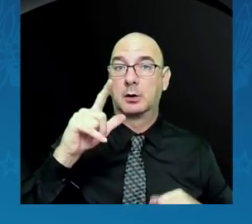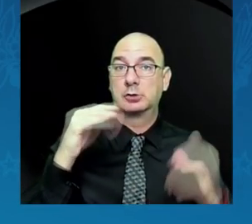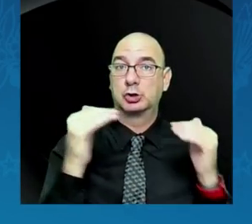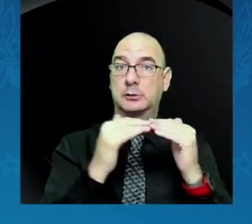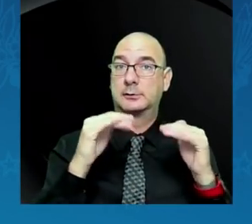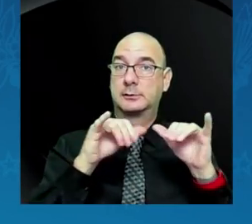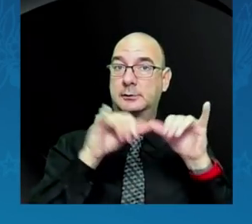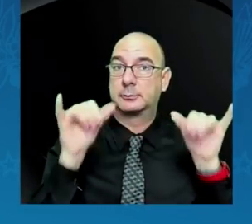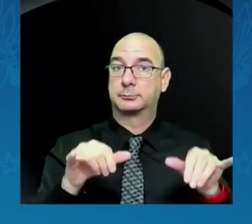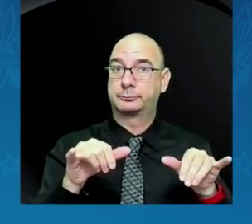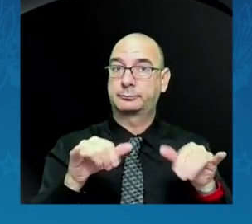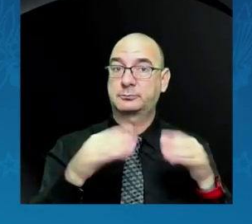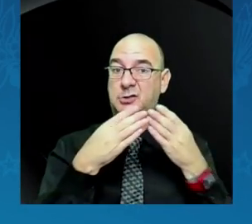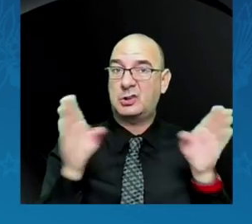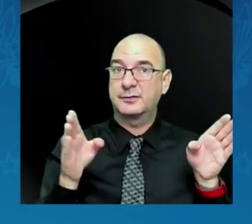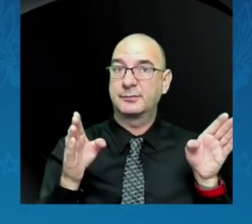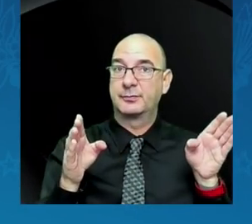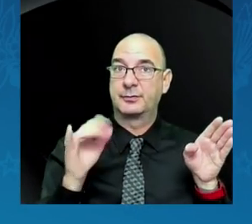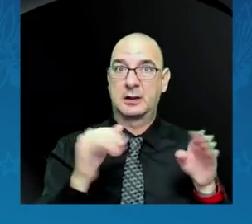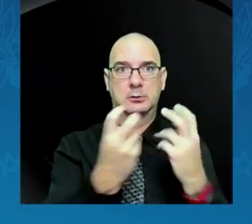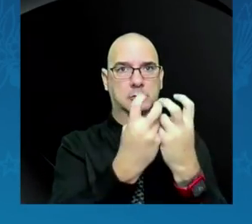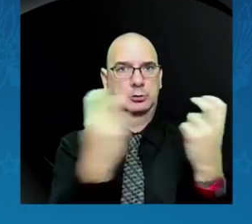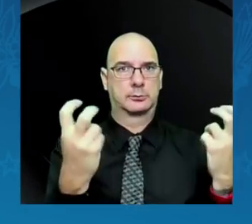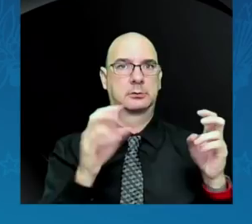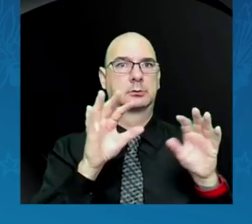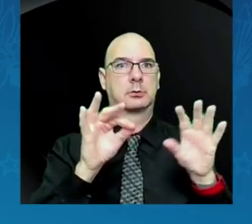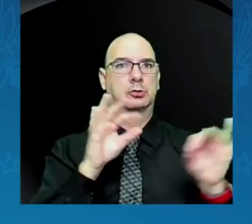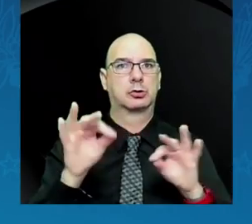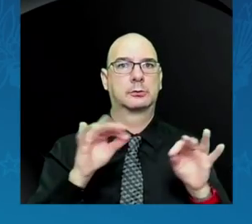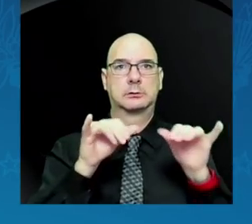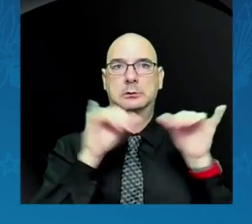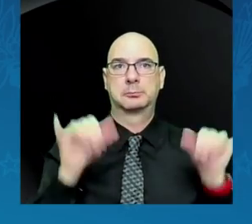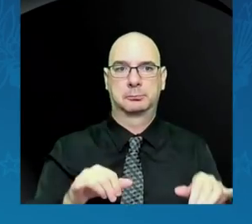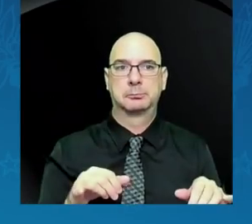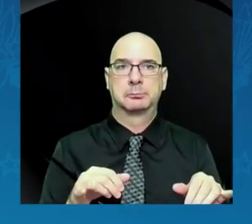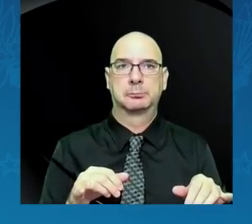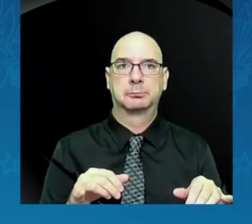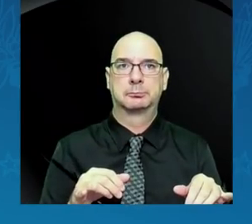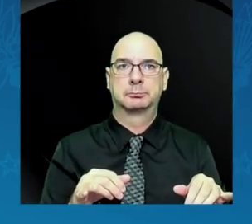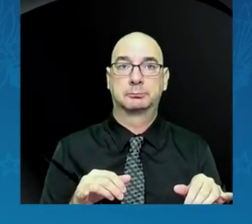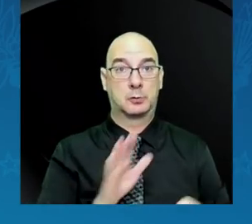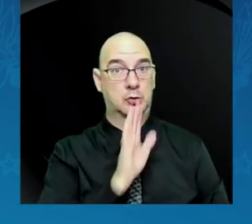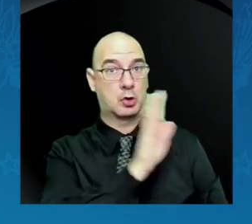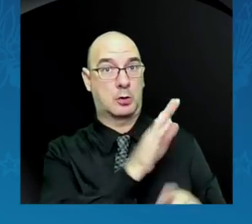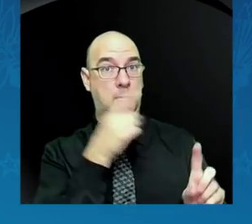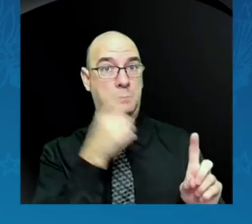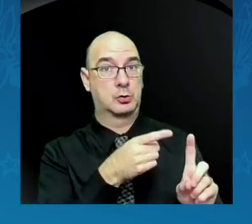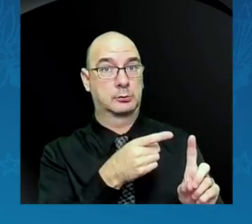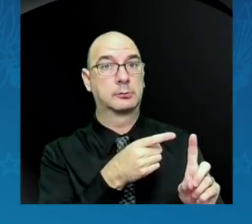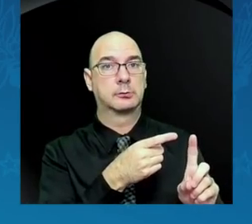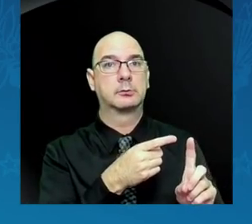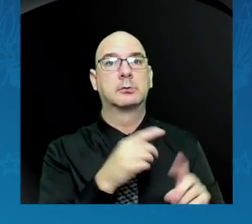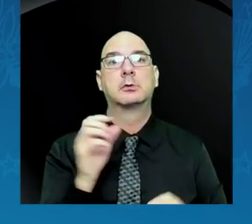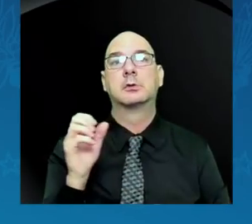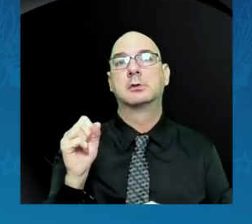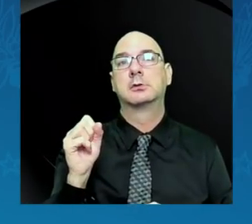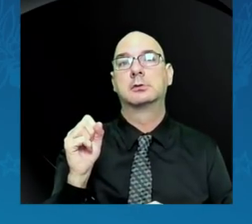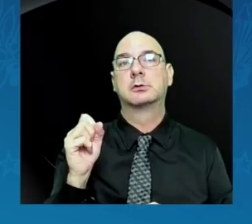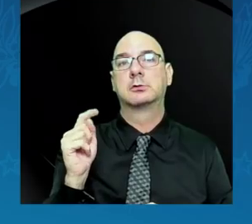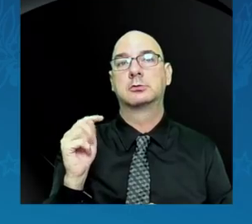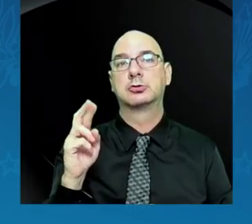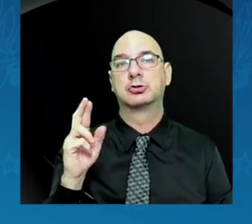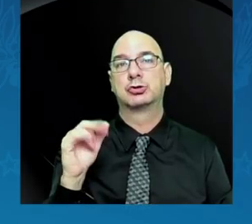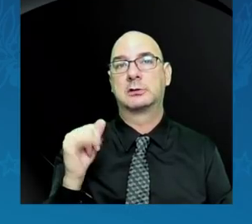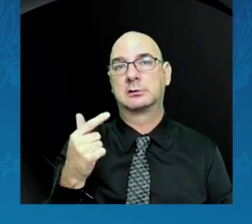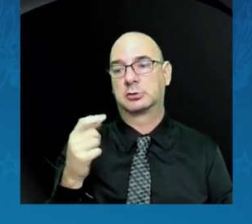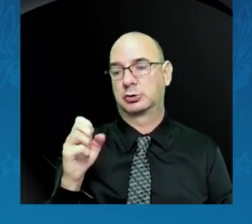Yes. Yeah, and on the point about strategic defense, as I said earlier, the United States and France